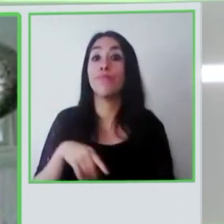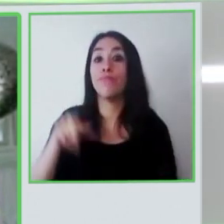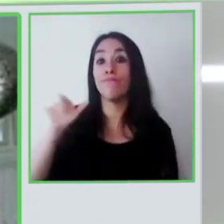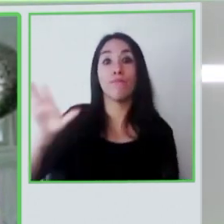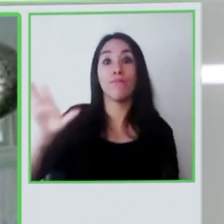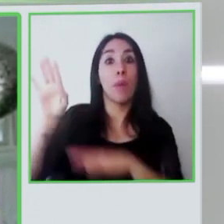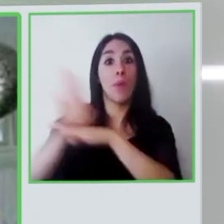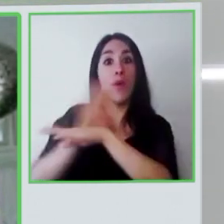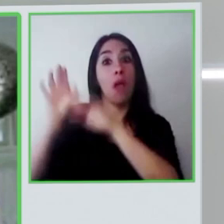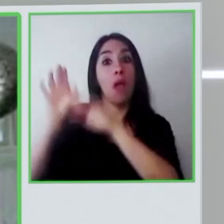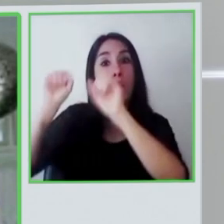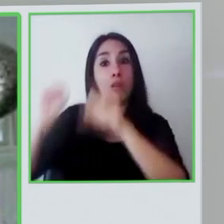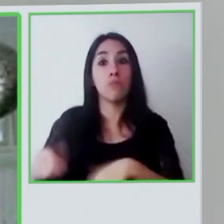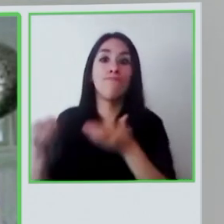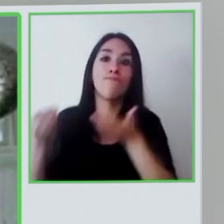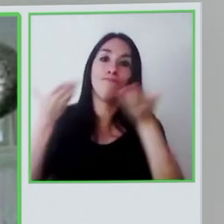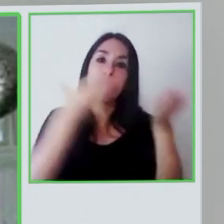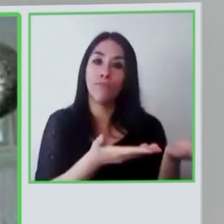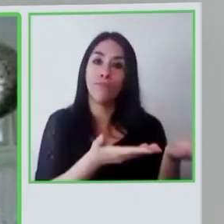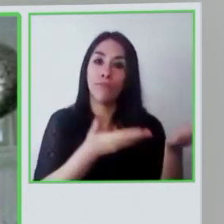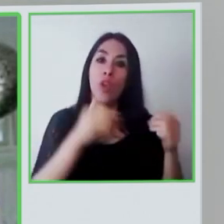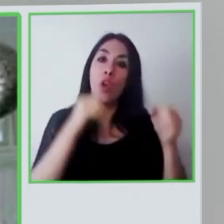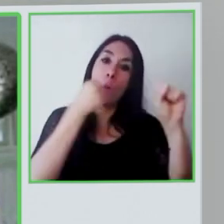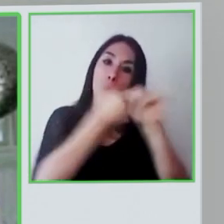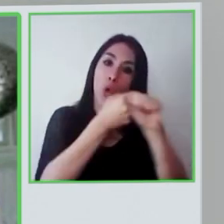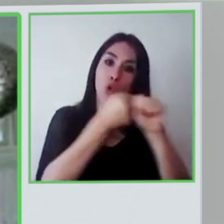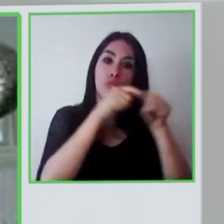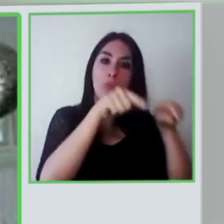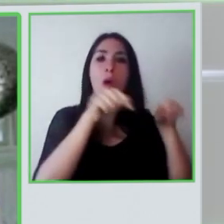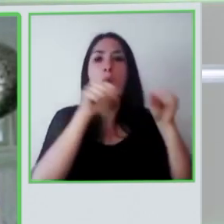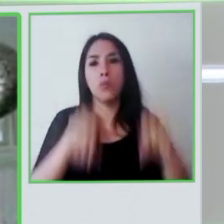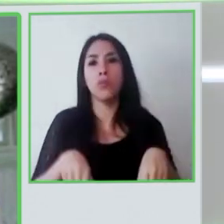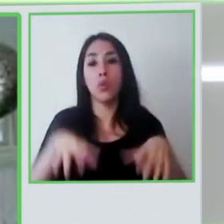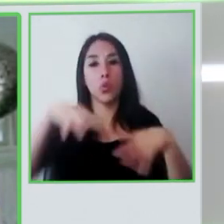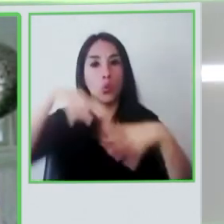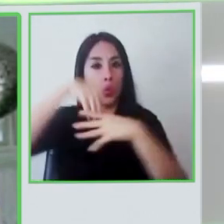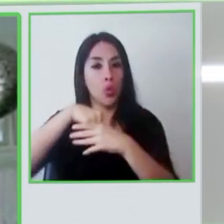us in our search of inclusion. And most